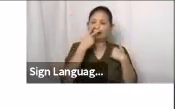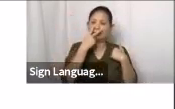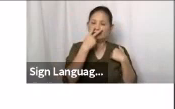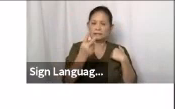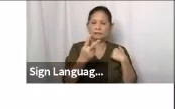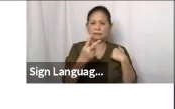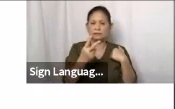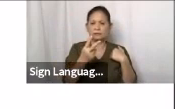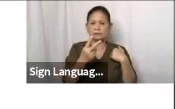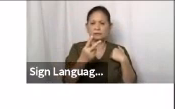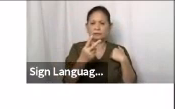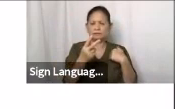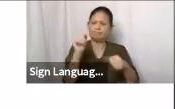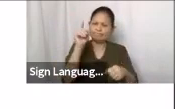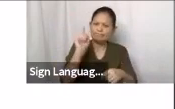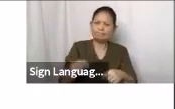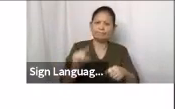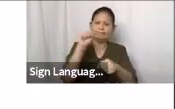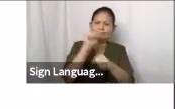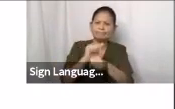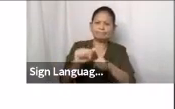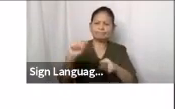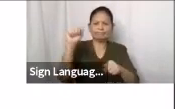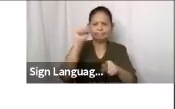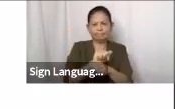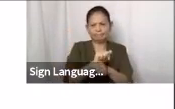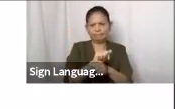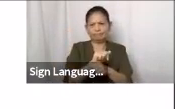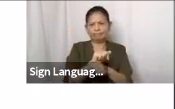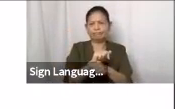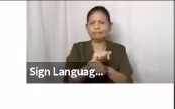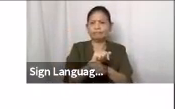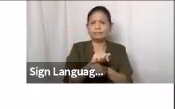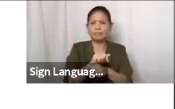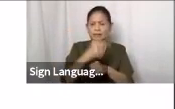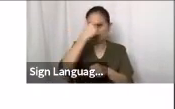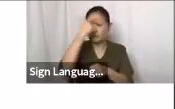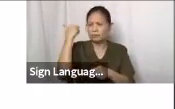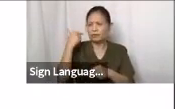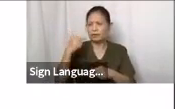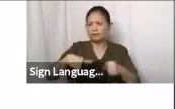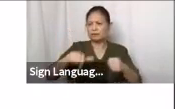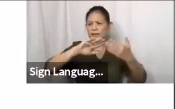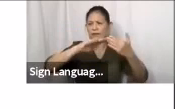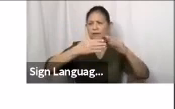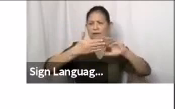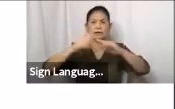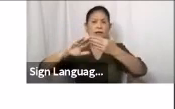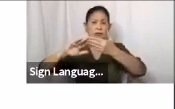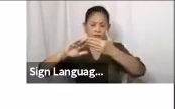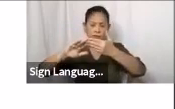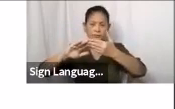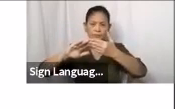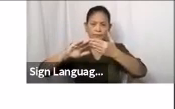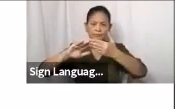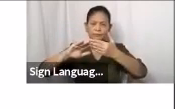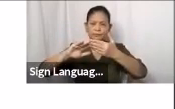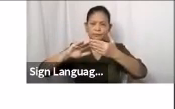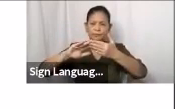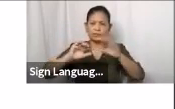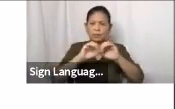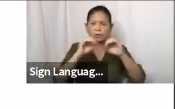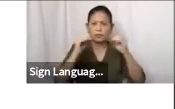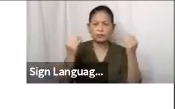to work on it, because as a community-led organization, and we have